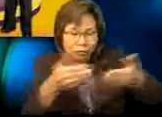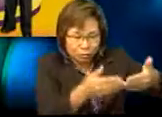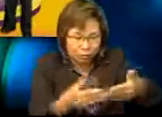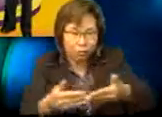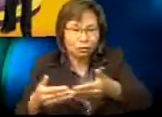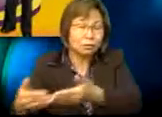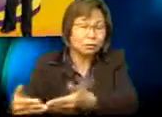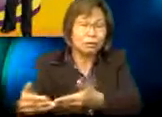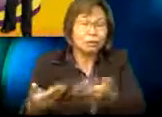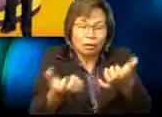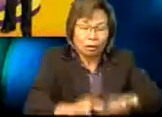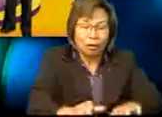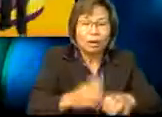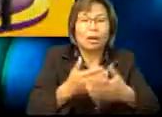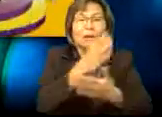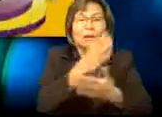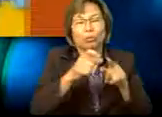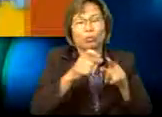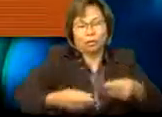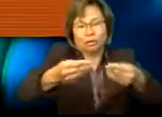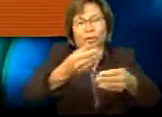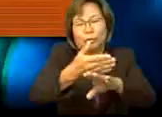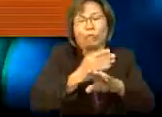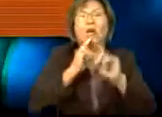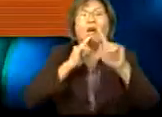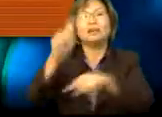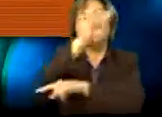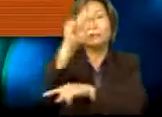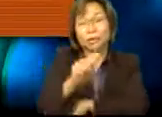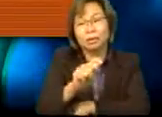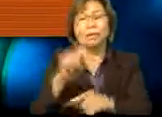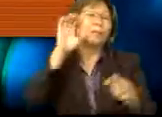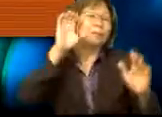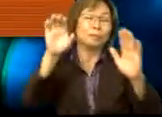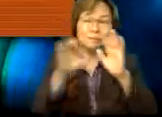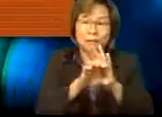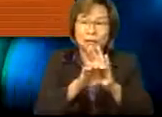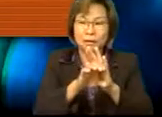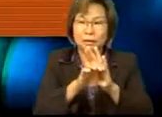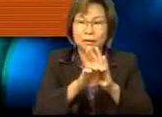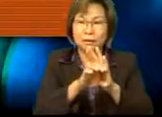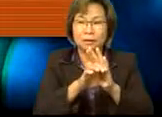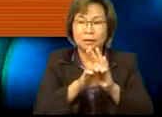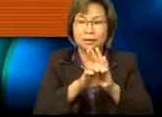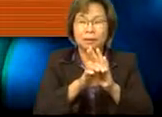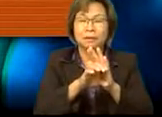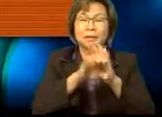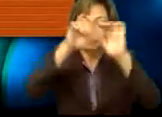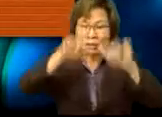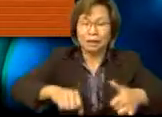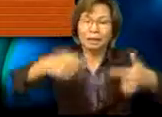before attempting to answer the question. The pictures in this section can relate to an